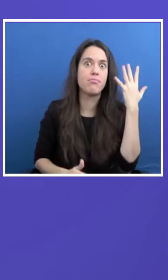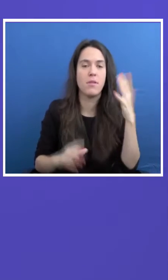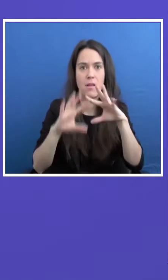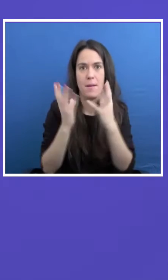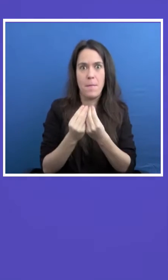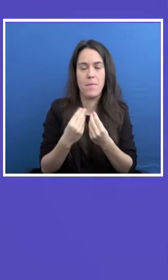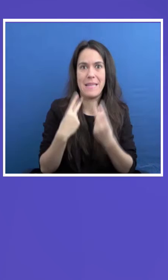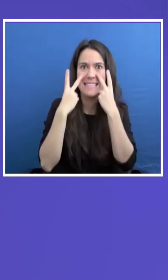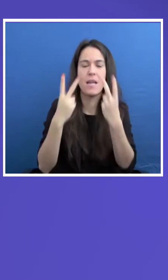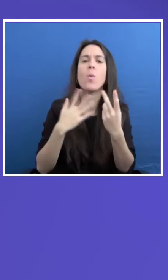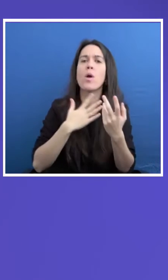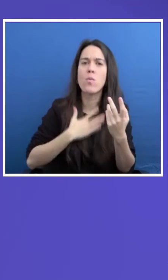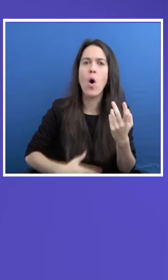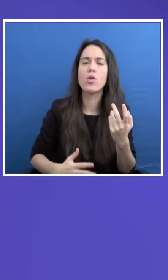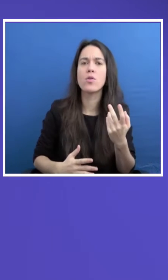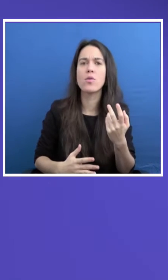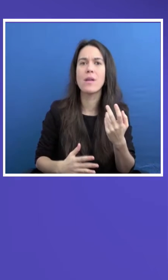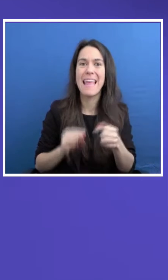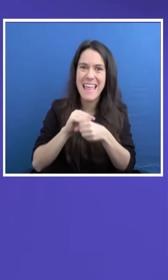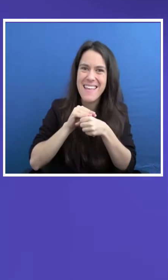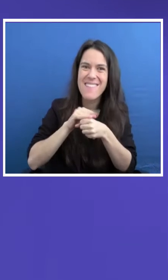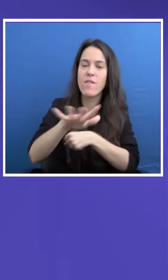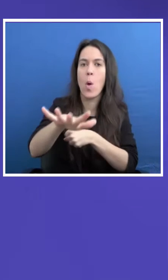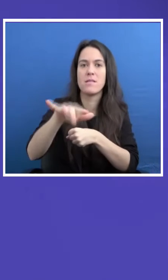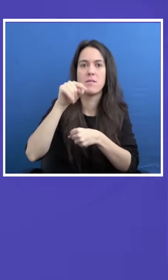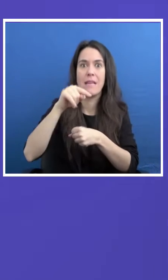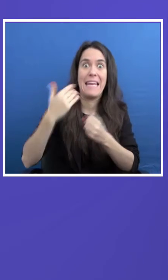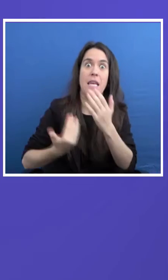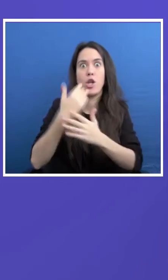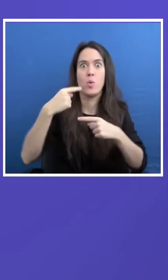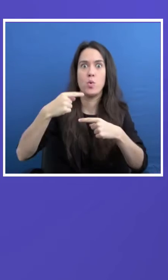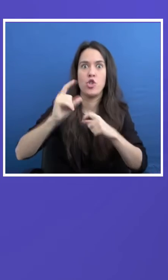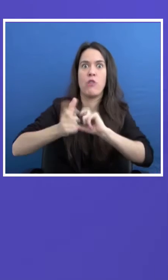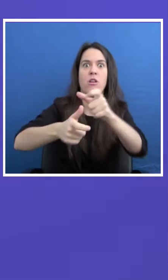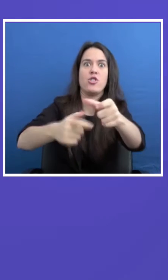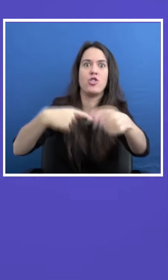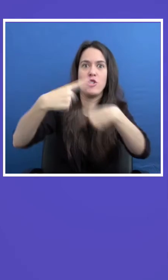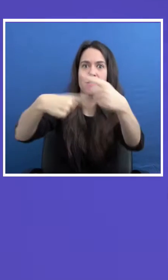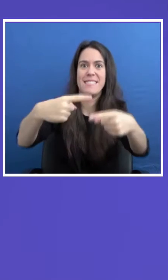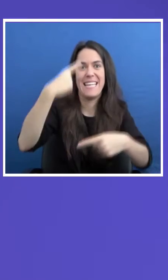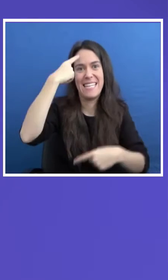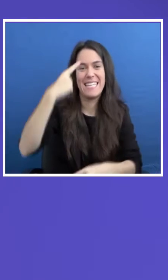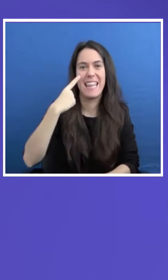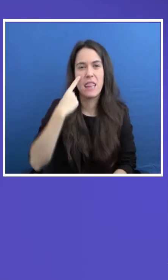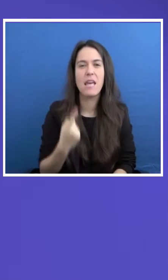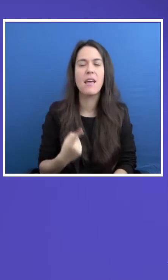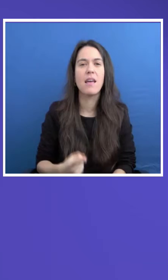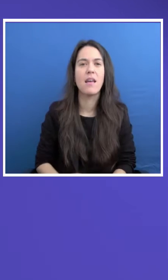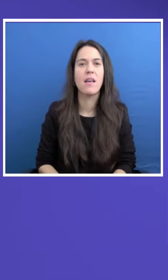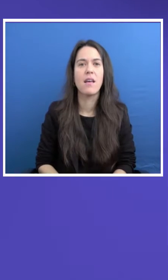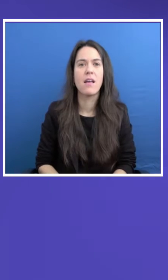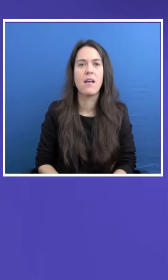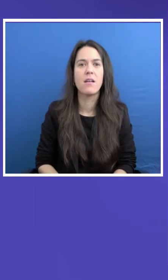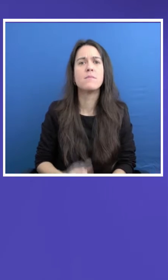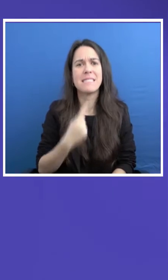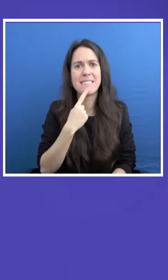to influence the new generation, tell them and instill their